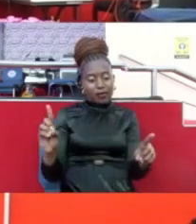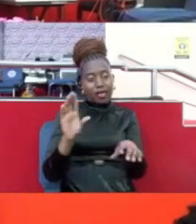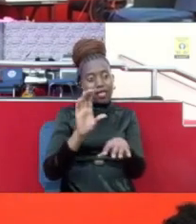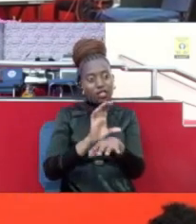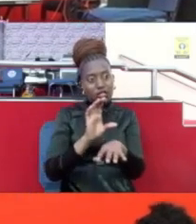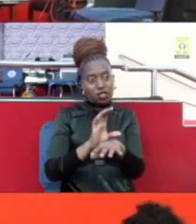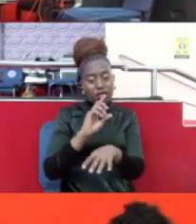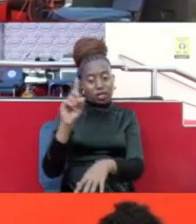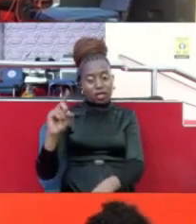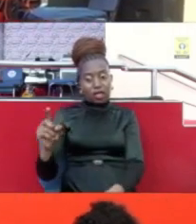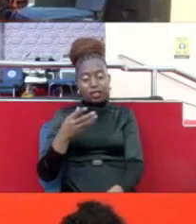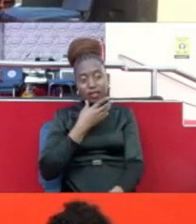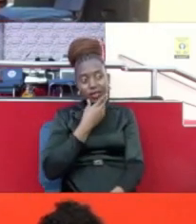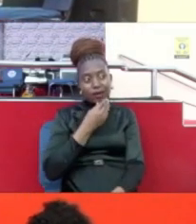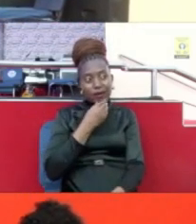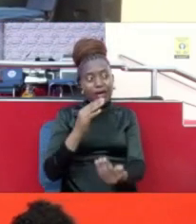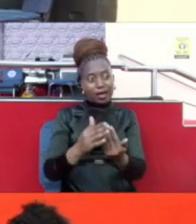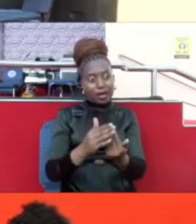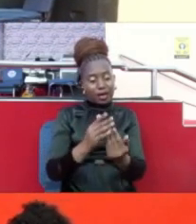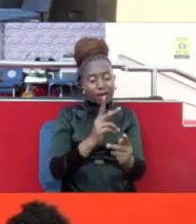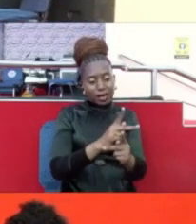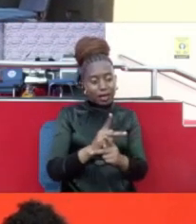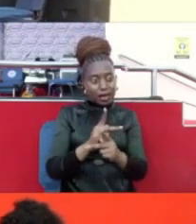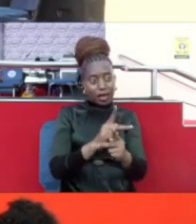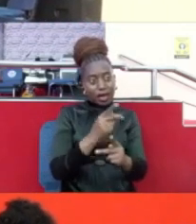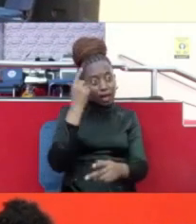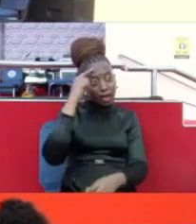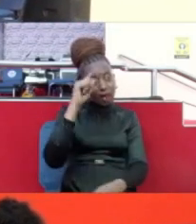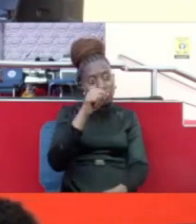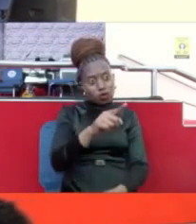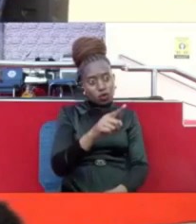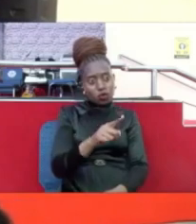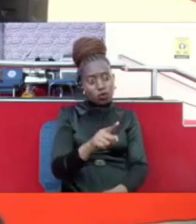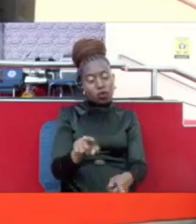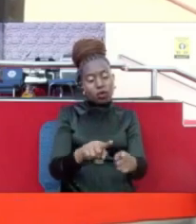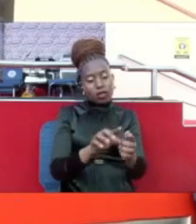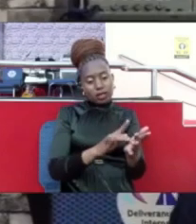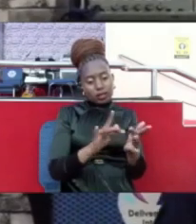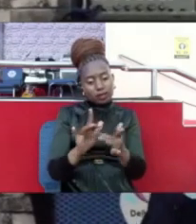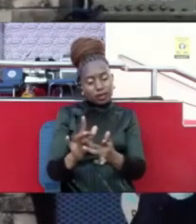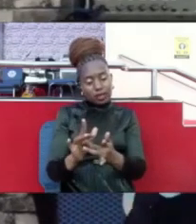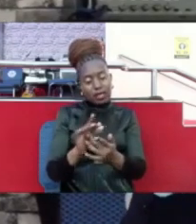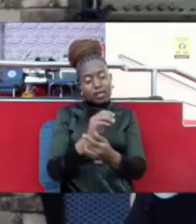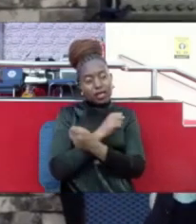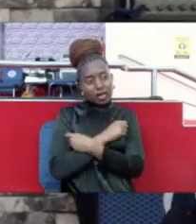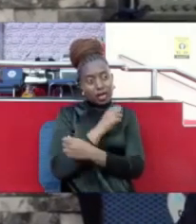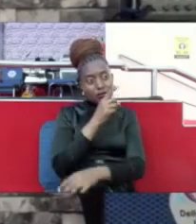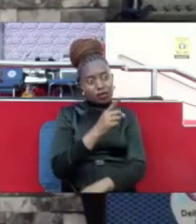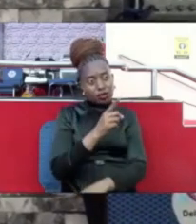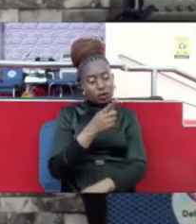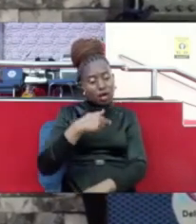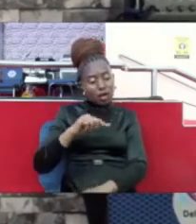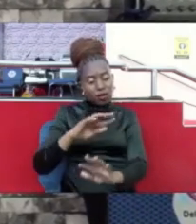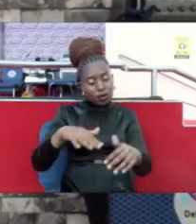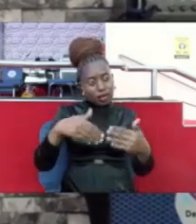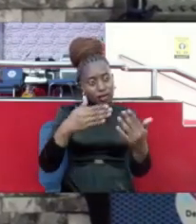kanisani, care about you. Wanakujali. Your Lord Jesus loves you. Bwana Yesu anakupenda. And we give this to you just